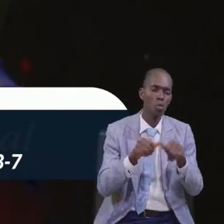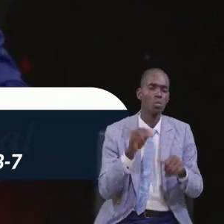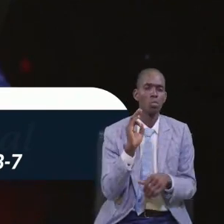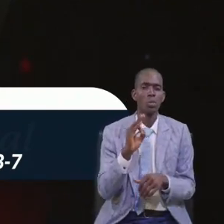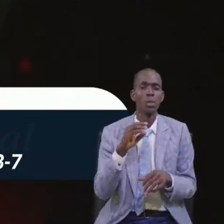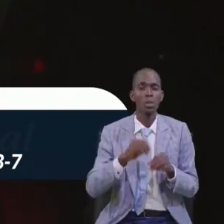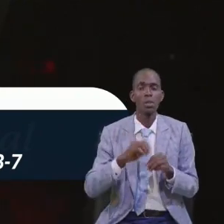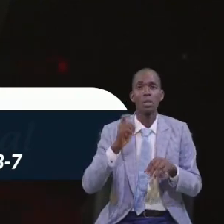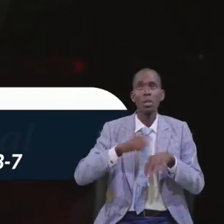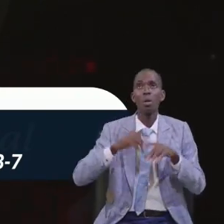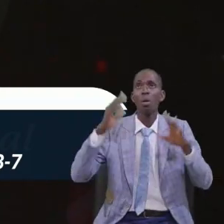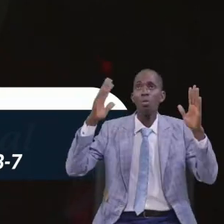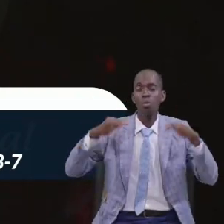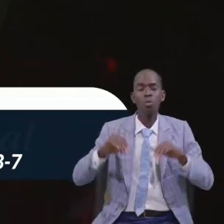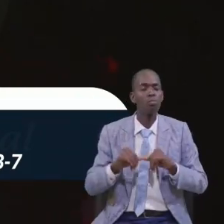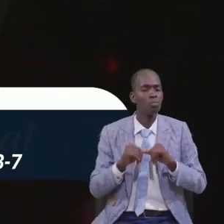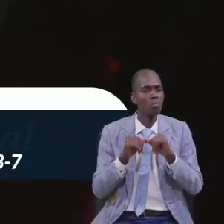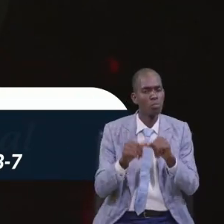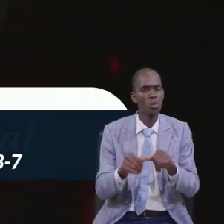he has, you know,